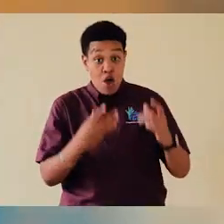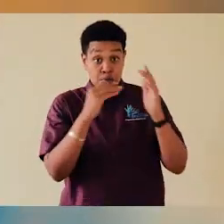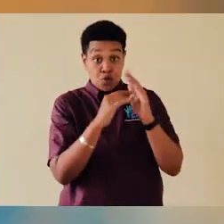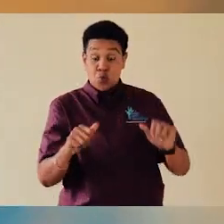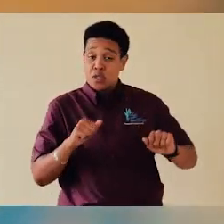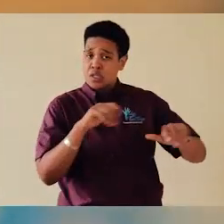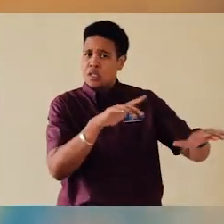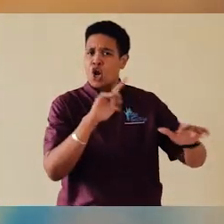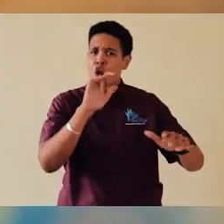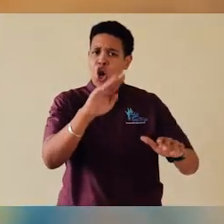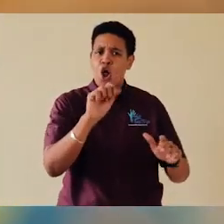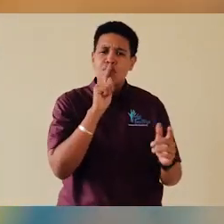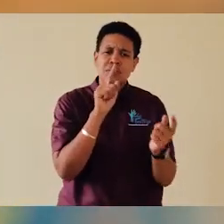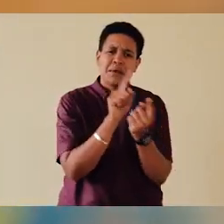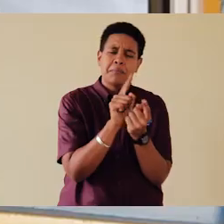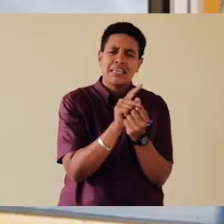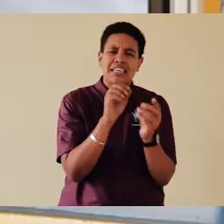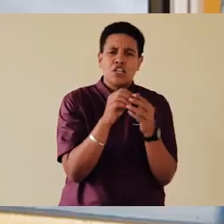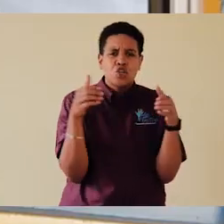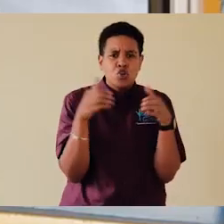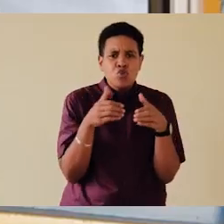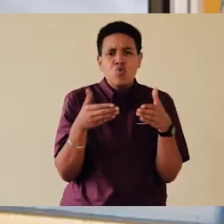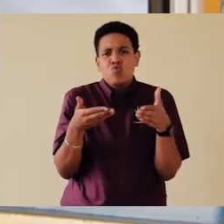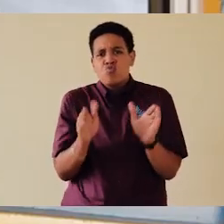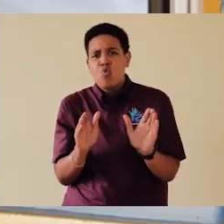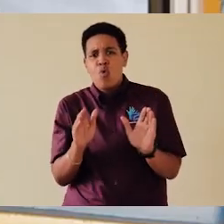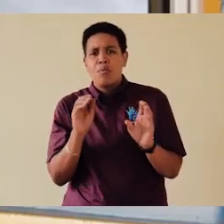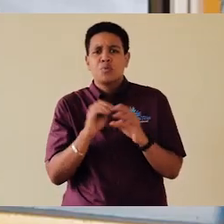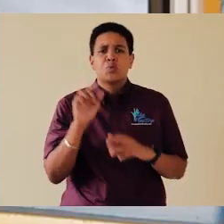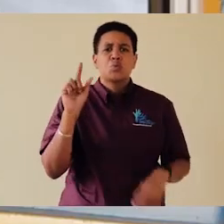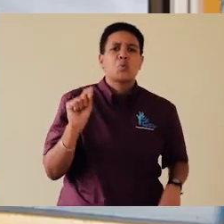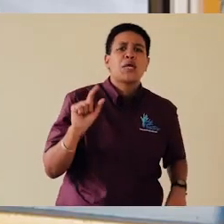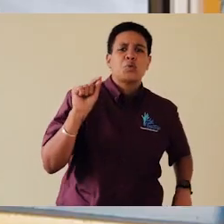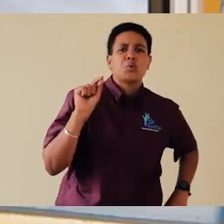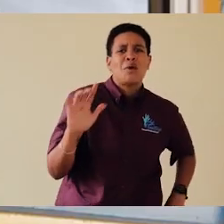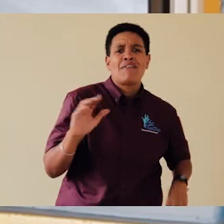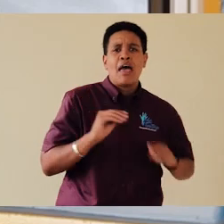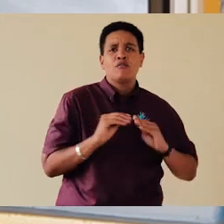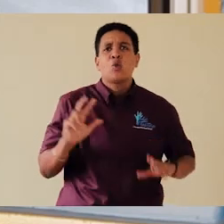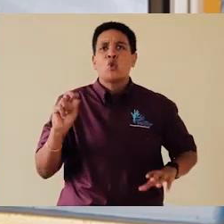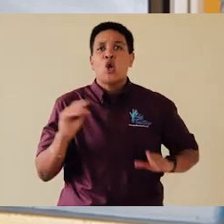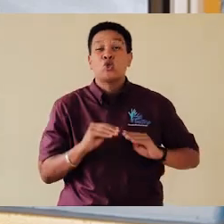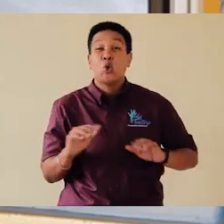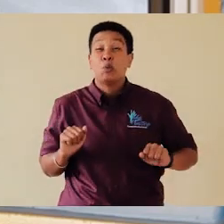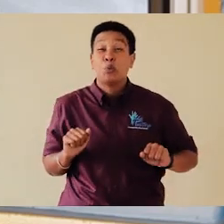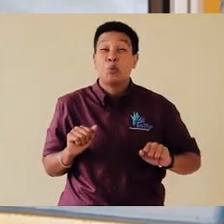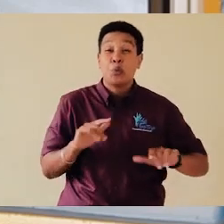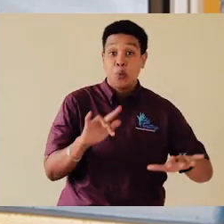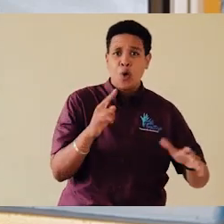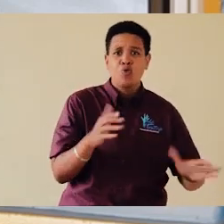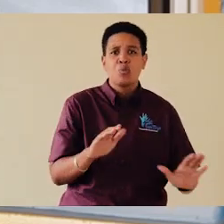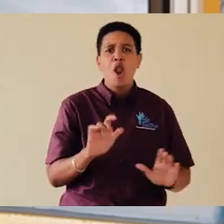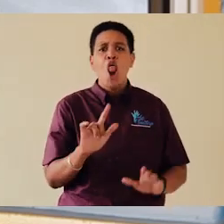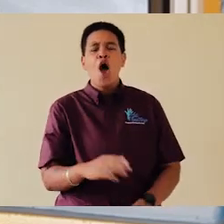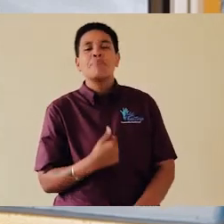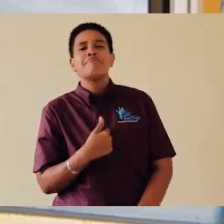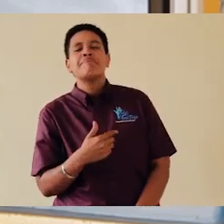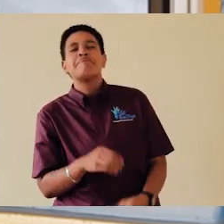students that are in these clubs, to meet in a group, in a room with 20 and 25 and 30